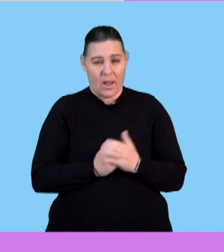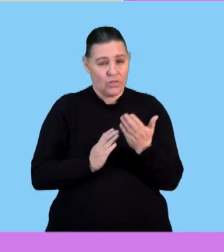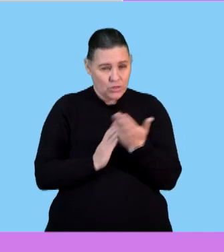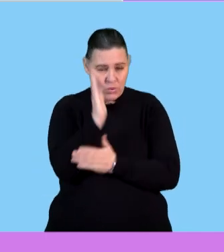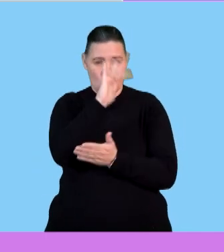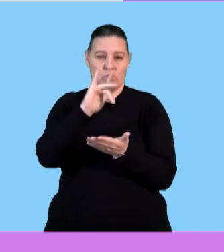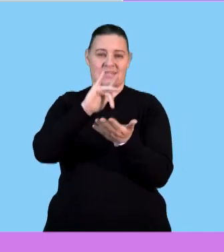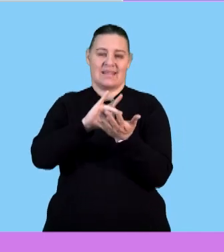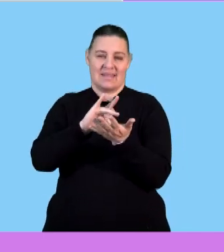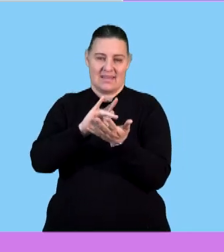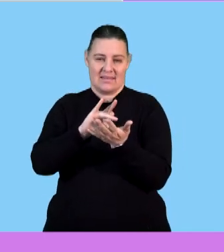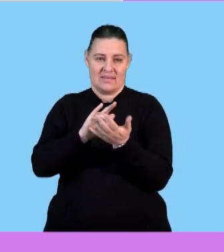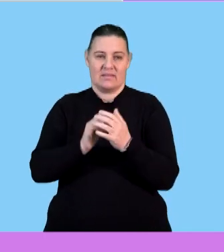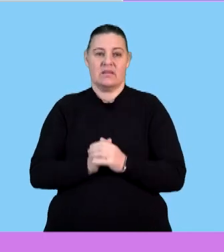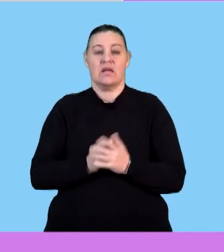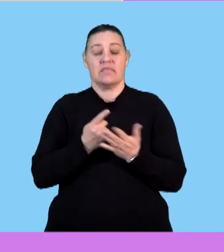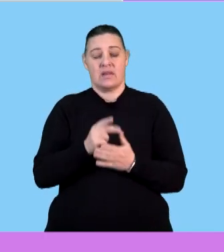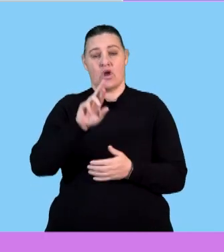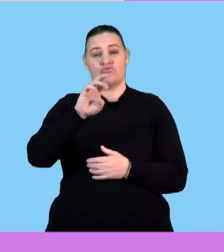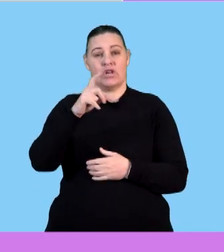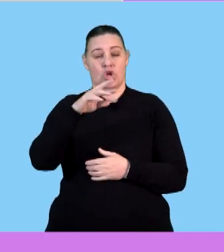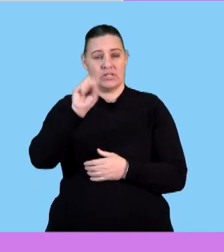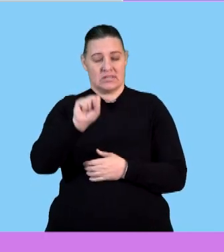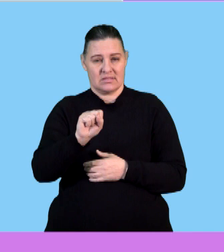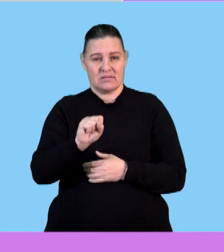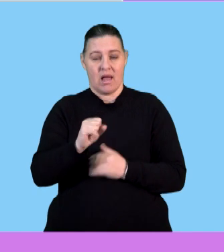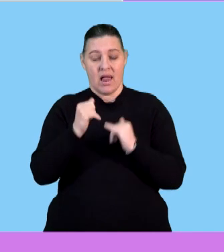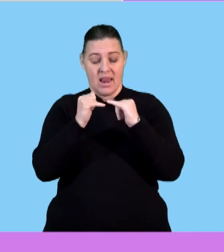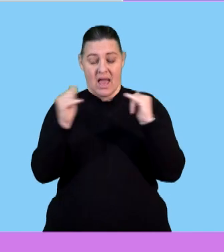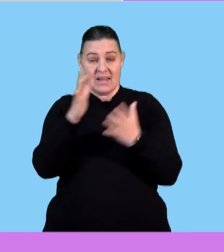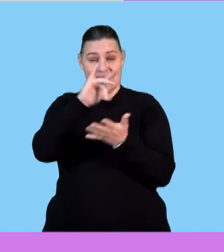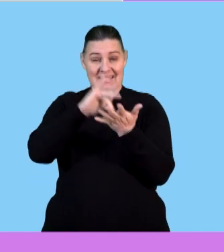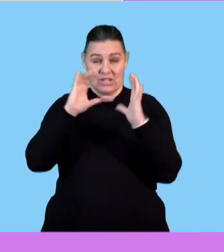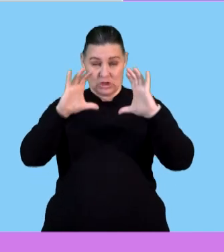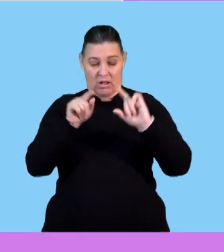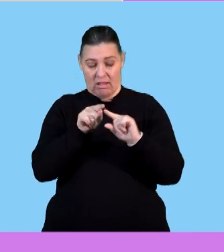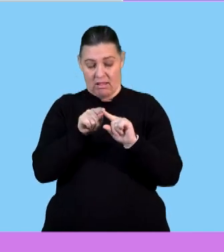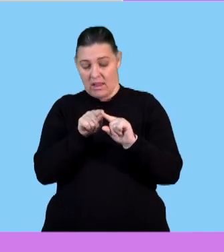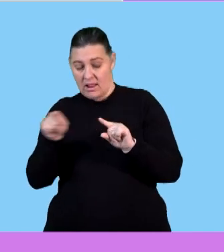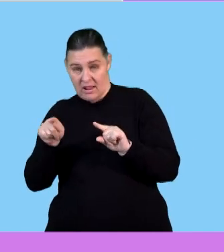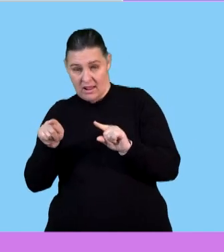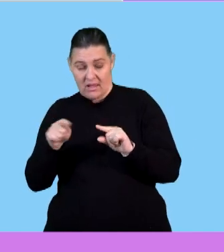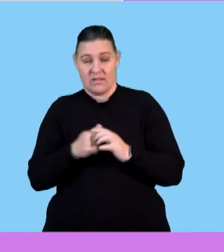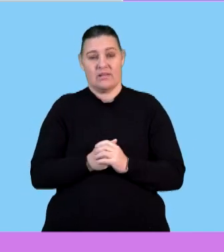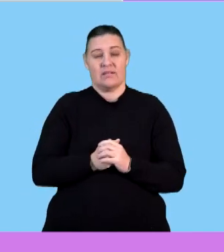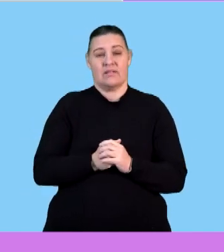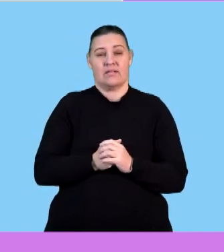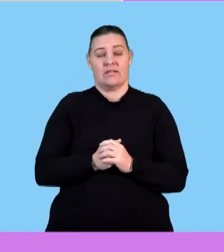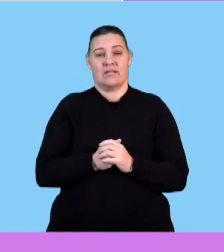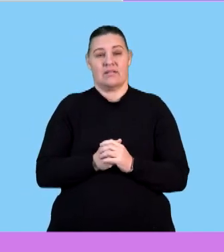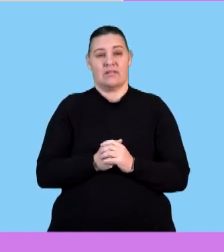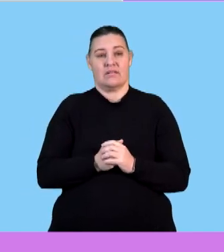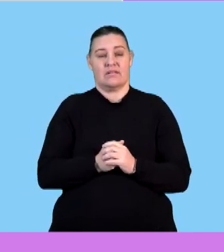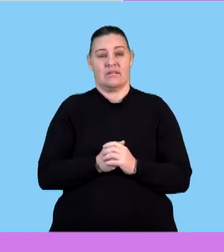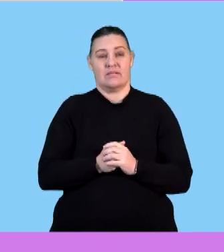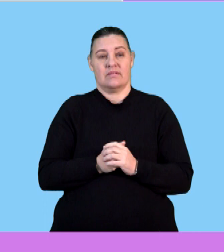another passing through the center, that's for circles. You've got a radius, a straight line from the center of the circle to the circumference